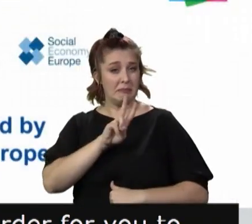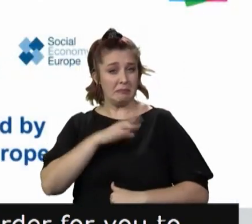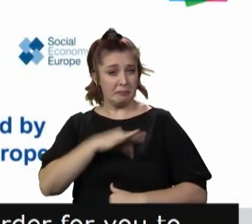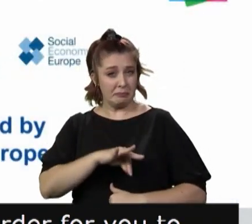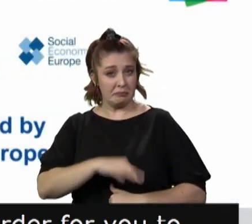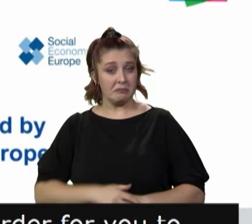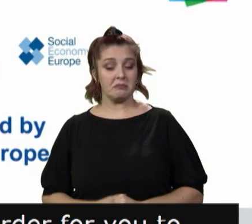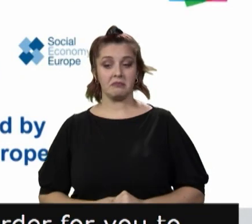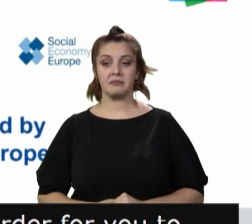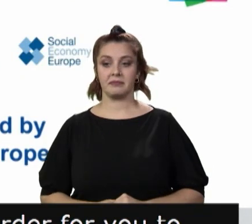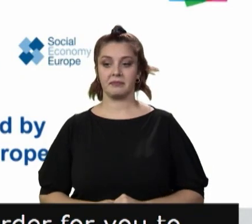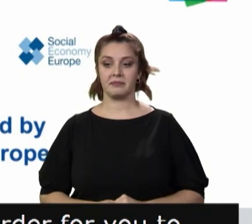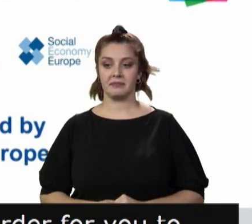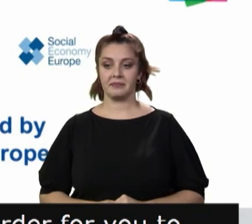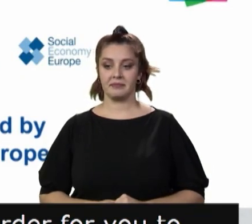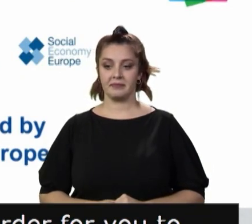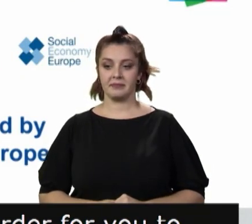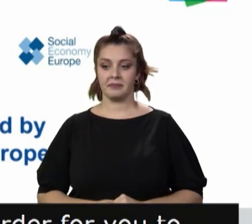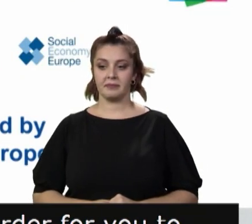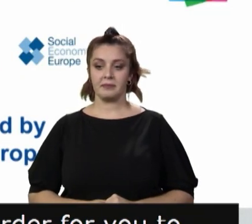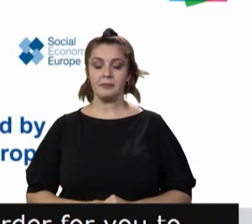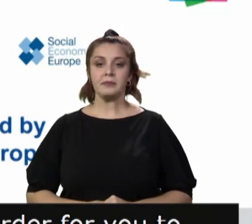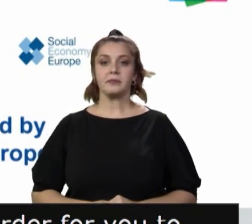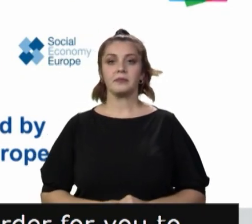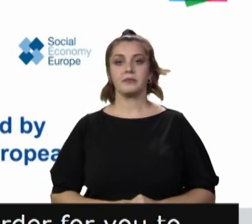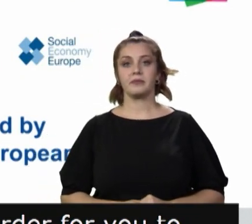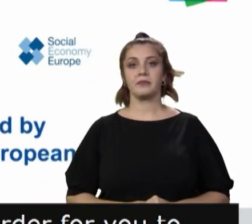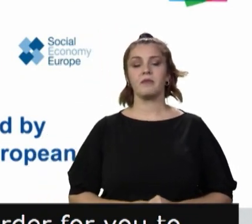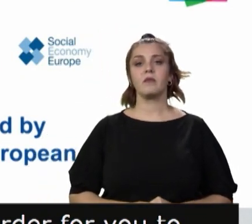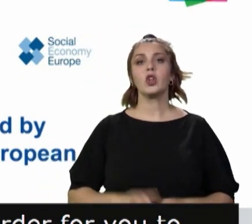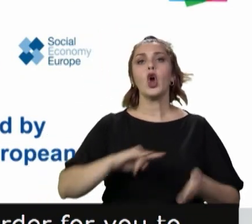can you see it? Great.